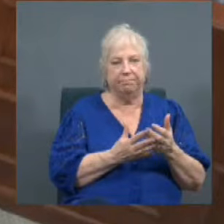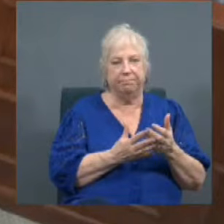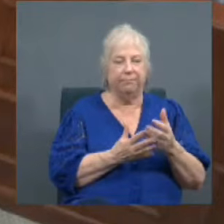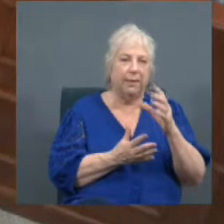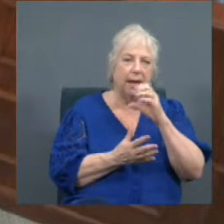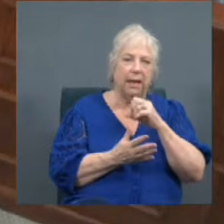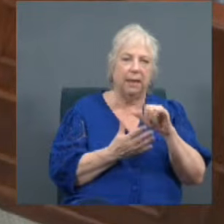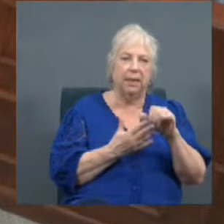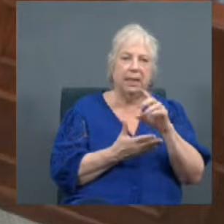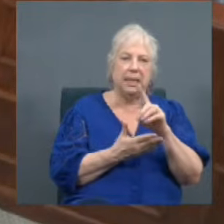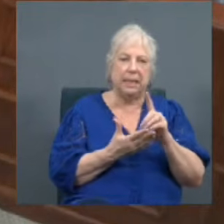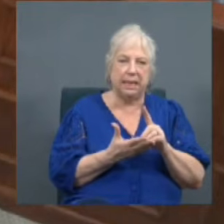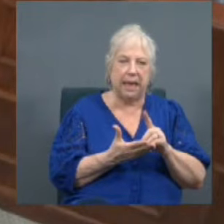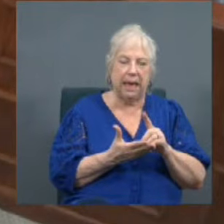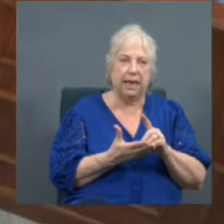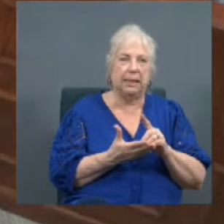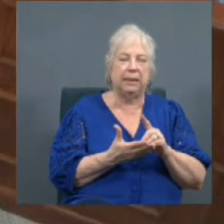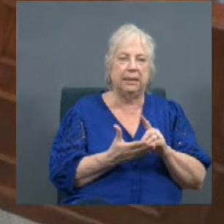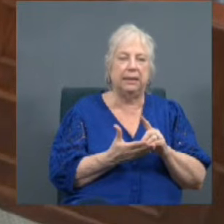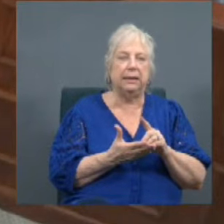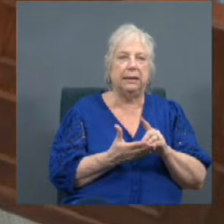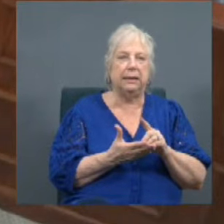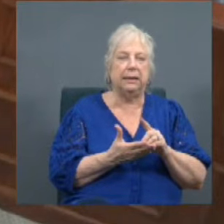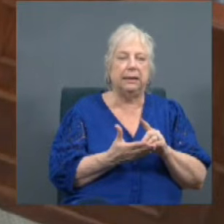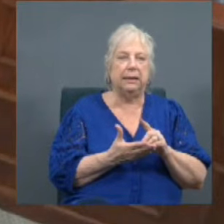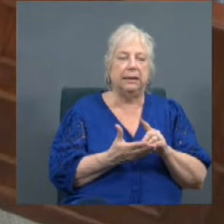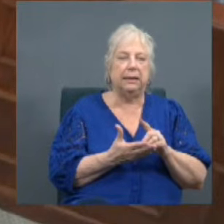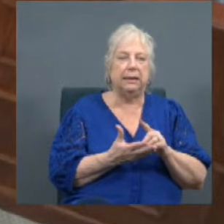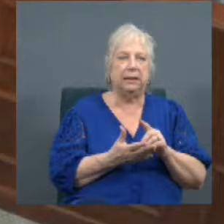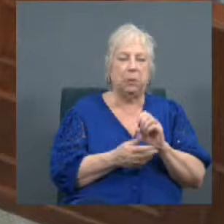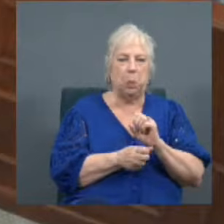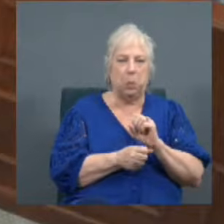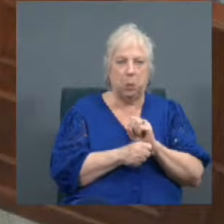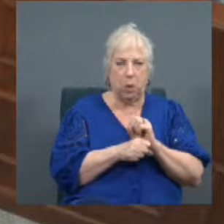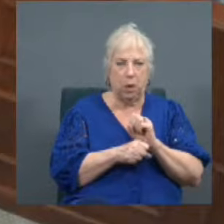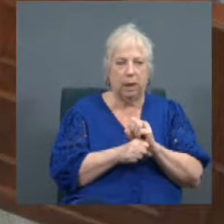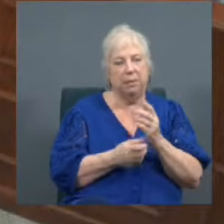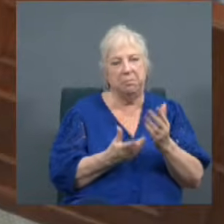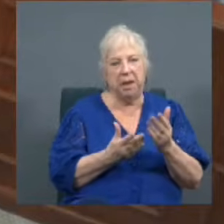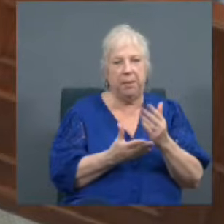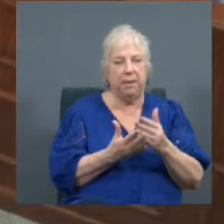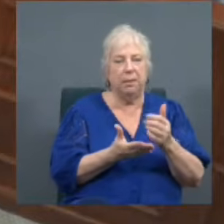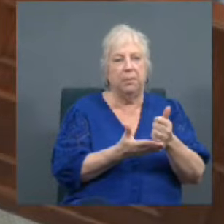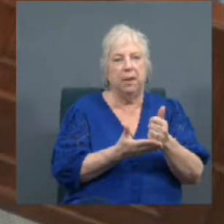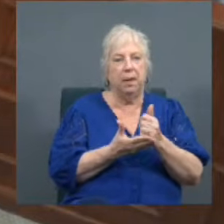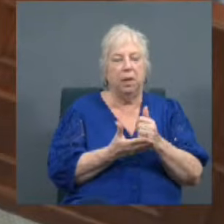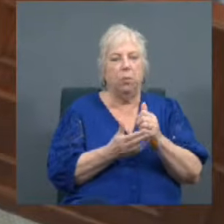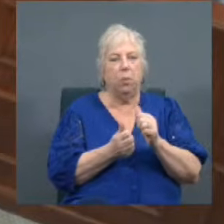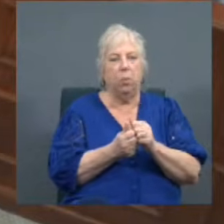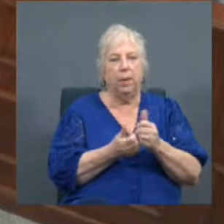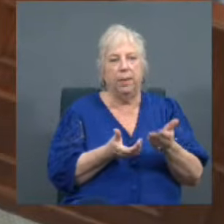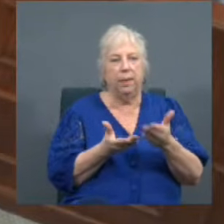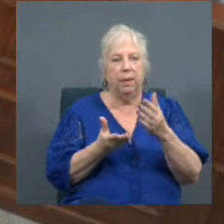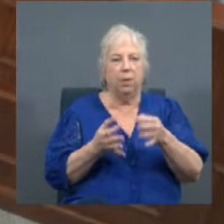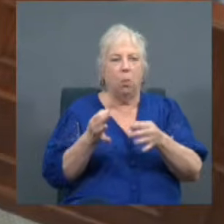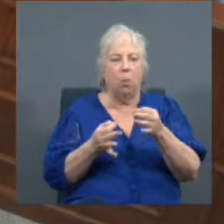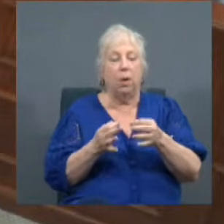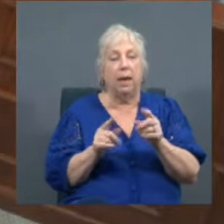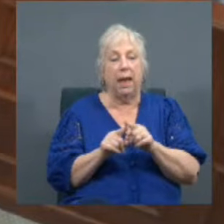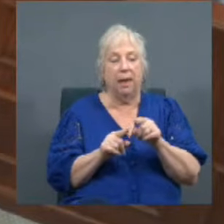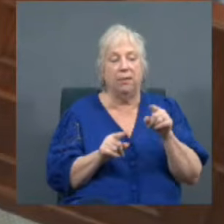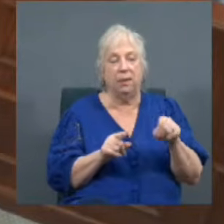I guess the design work, and possibly some help in litigation as this thing goes